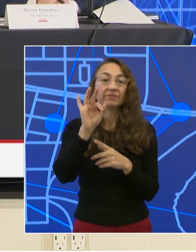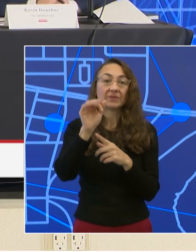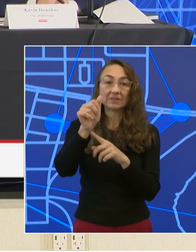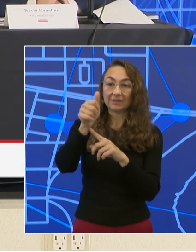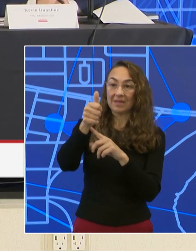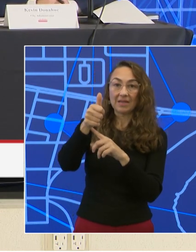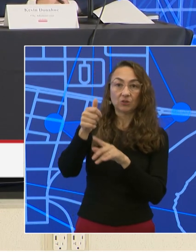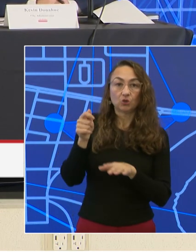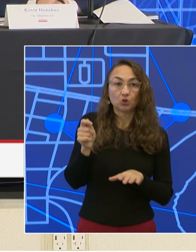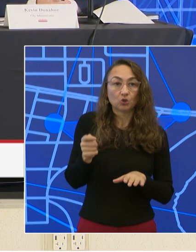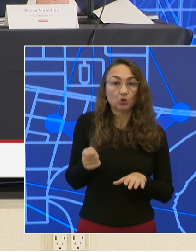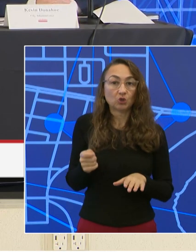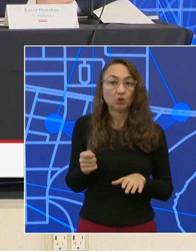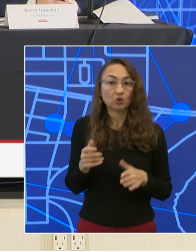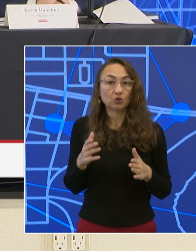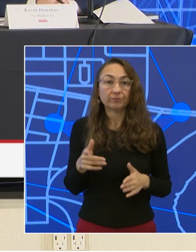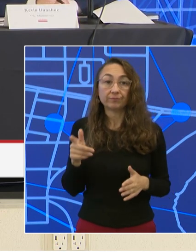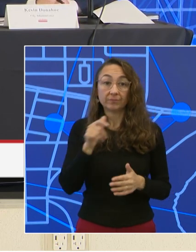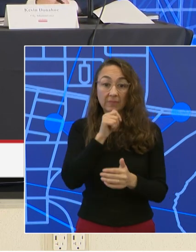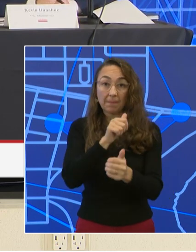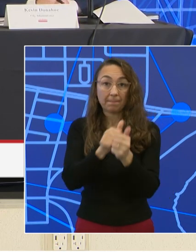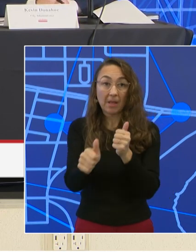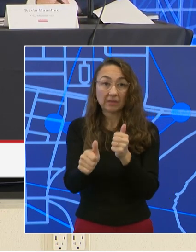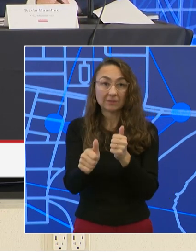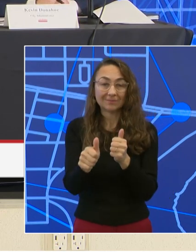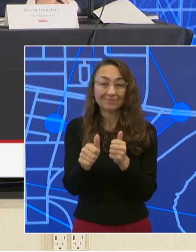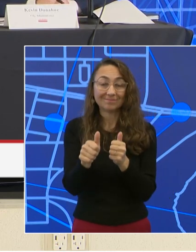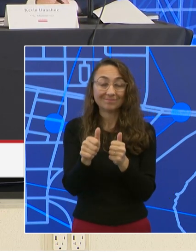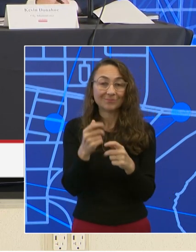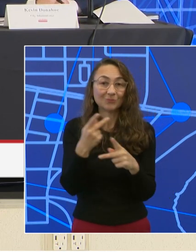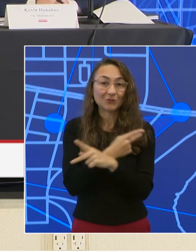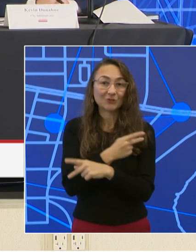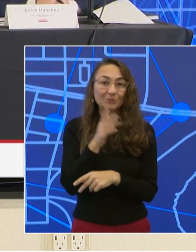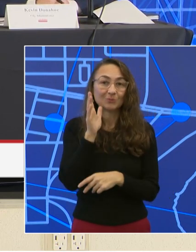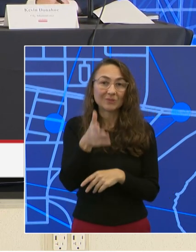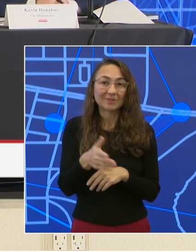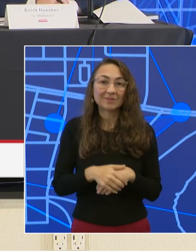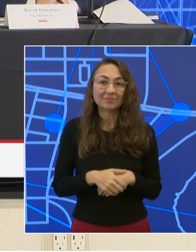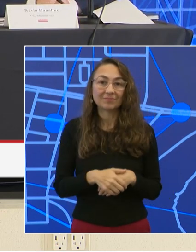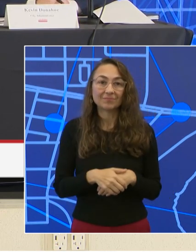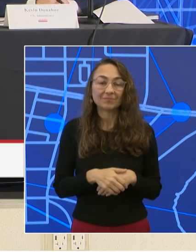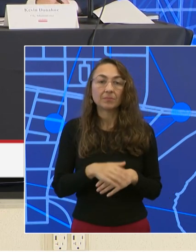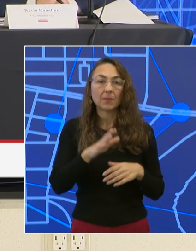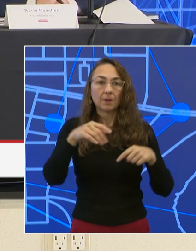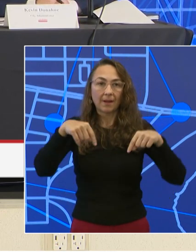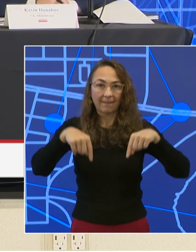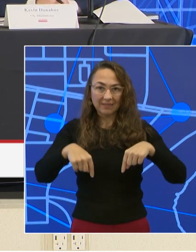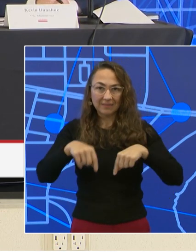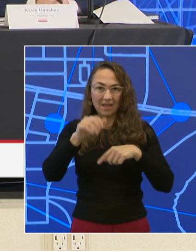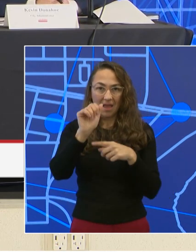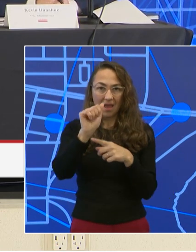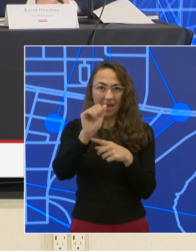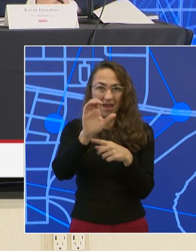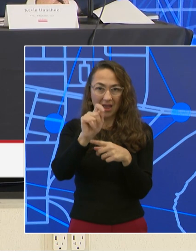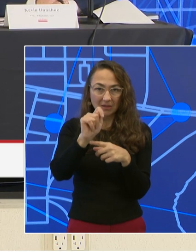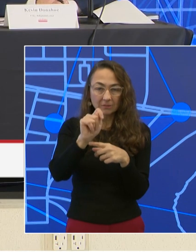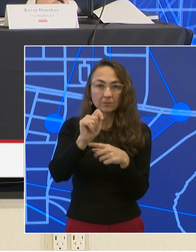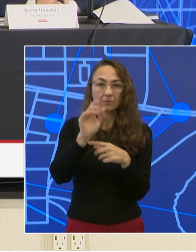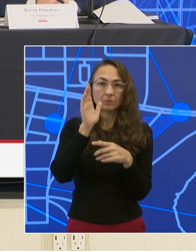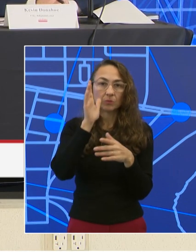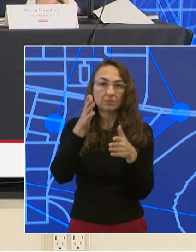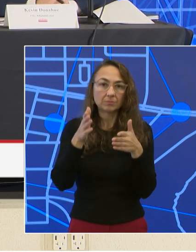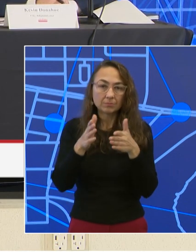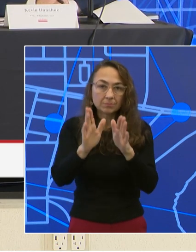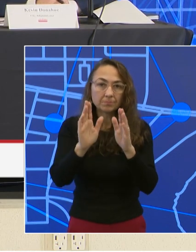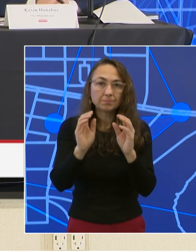get passed. And this act would actually give them more work for young people that